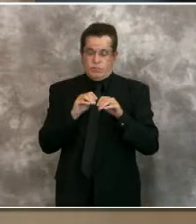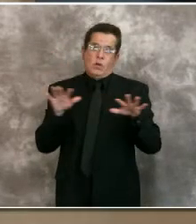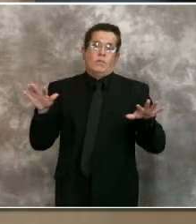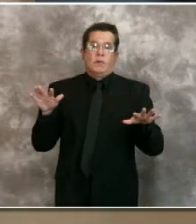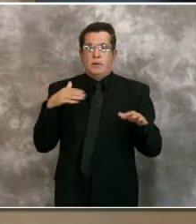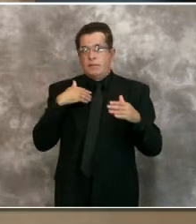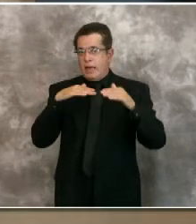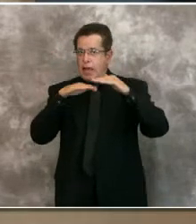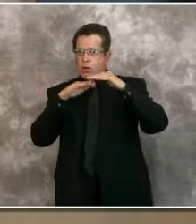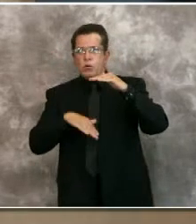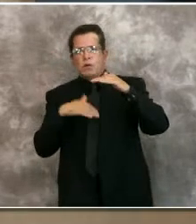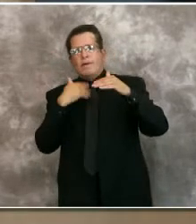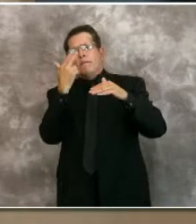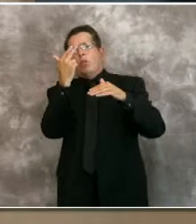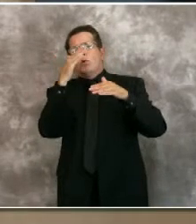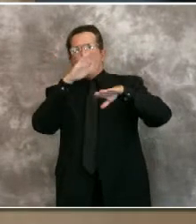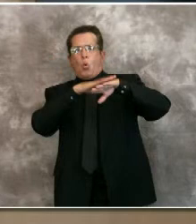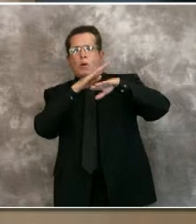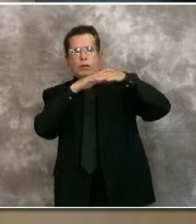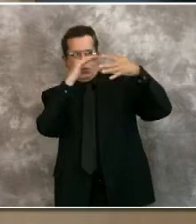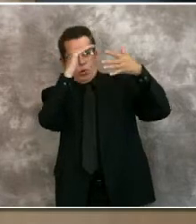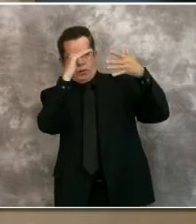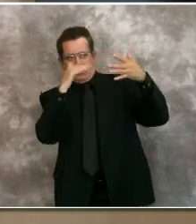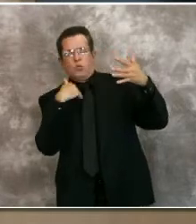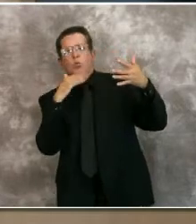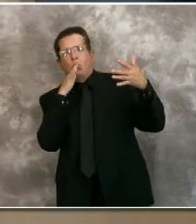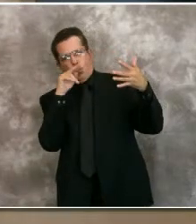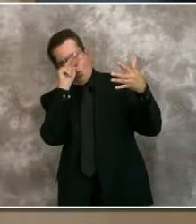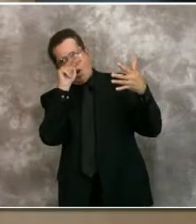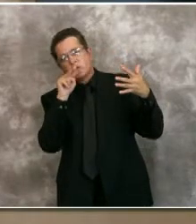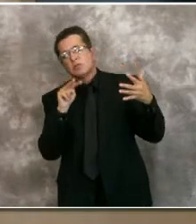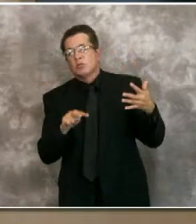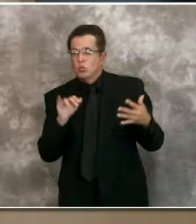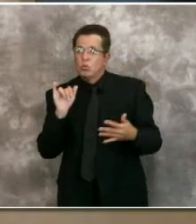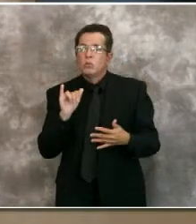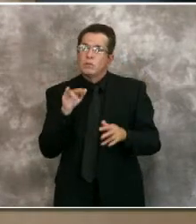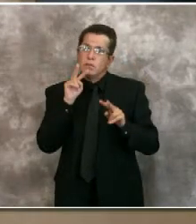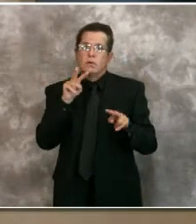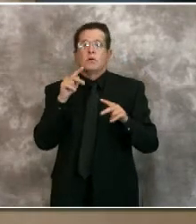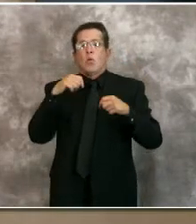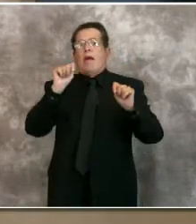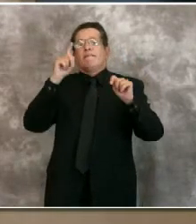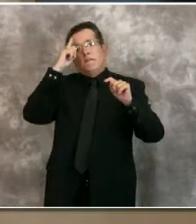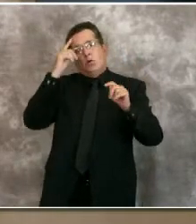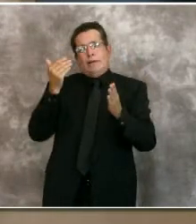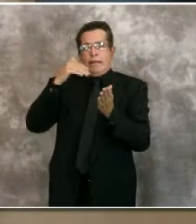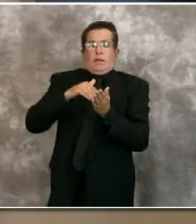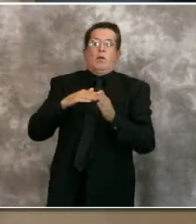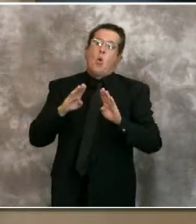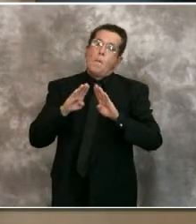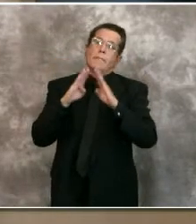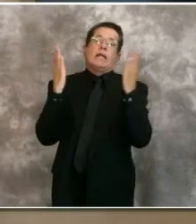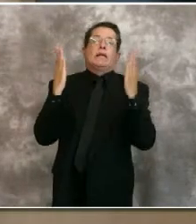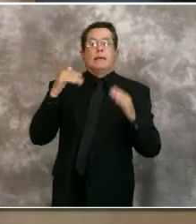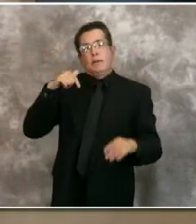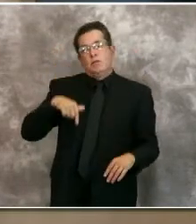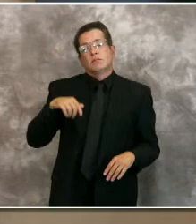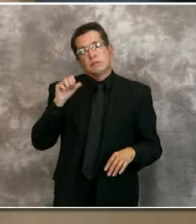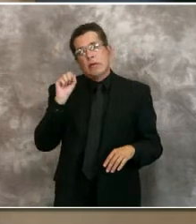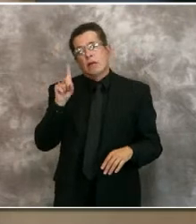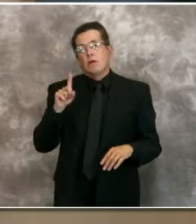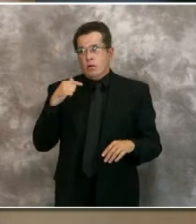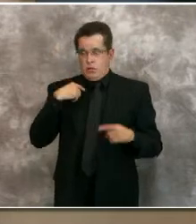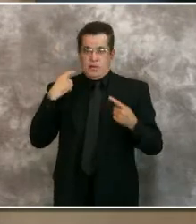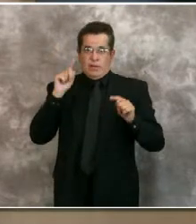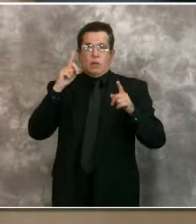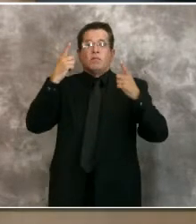under our 13 triggers, that preserves the integrity of our healthcare system, and allows for a continued reopening. We had a very successful